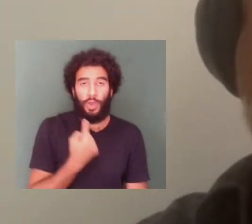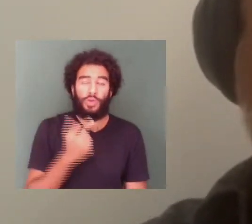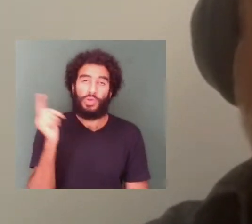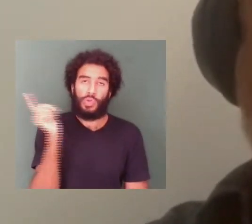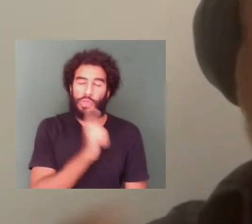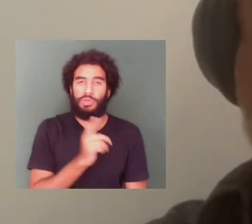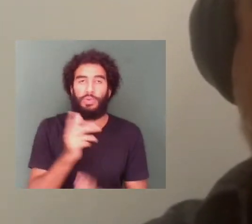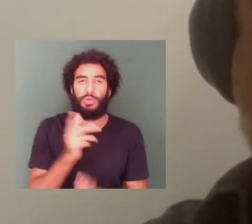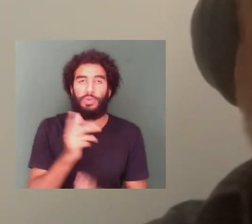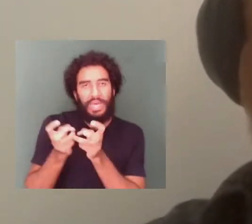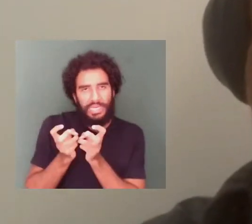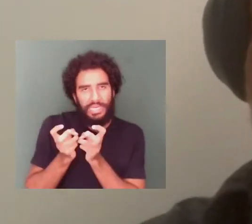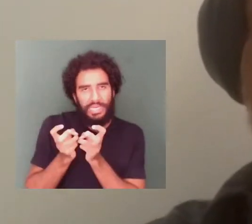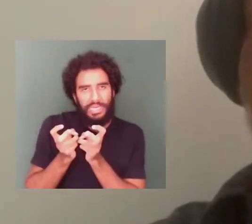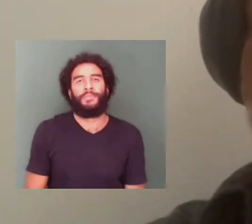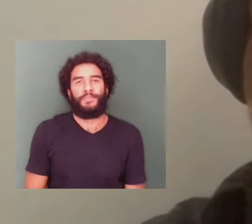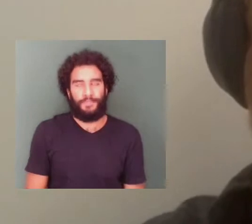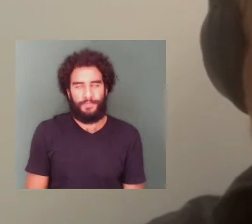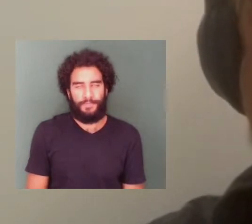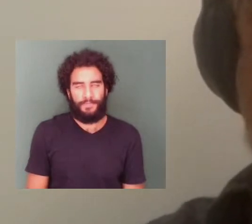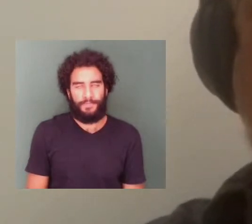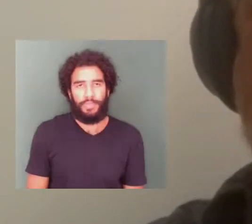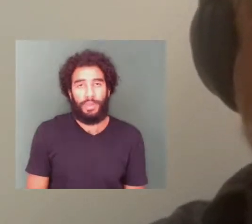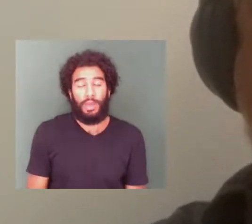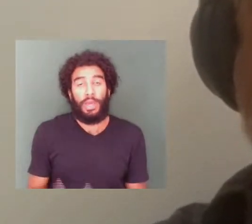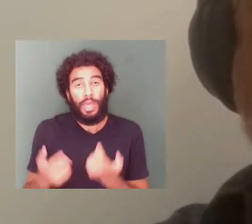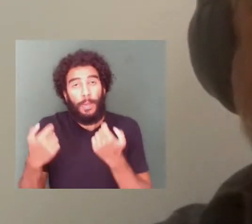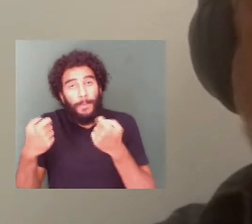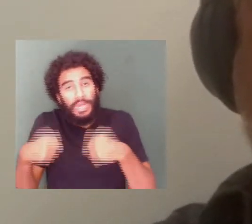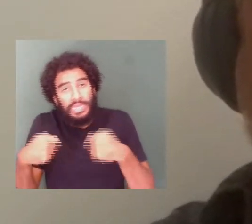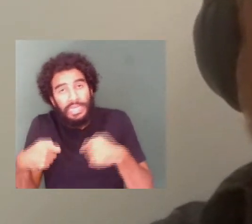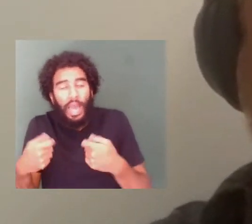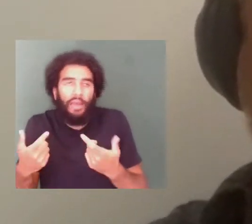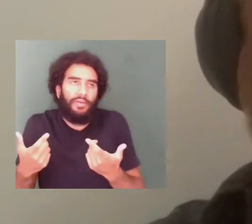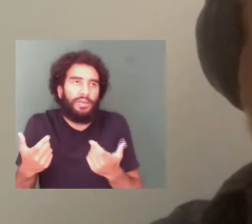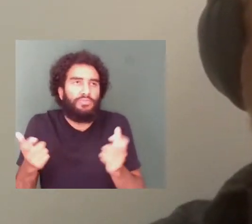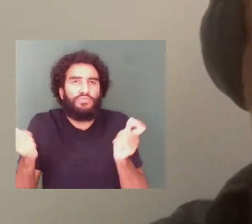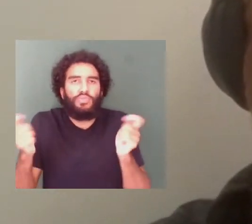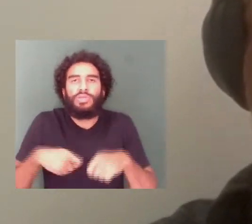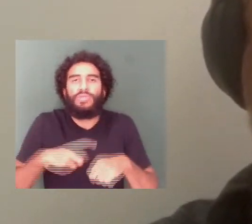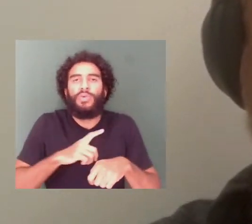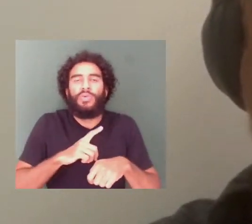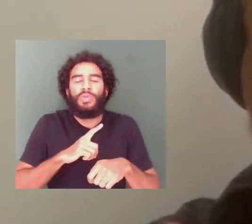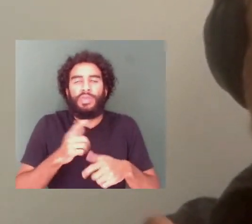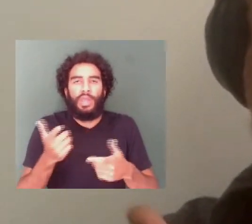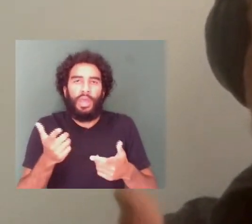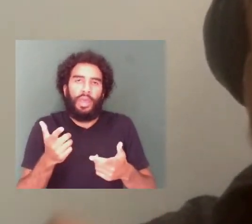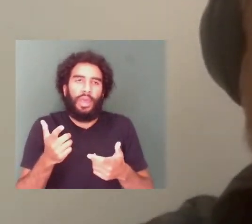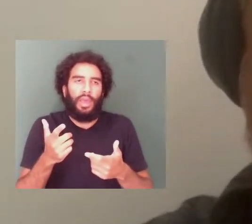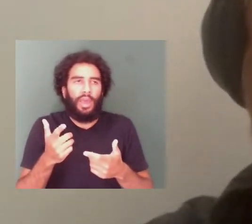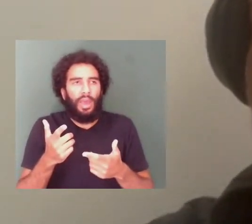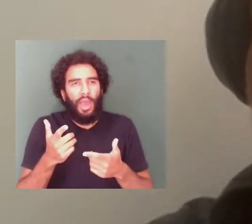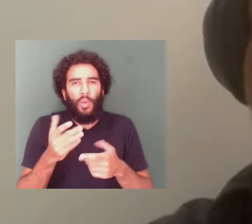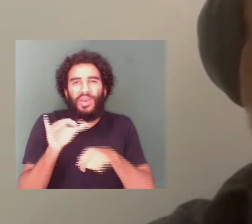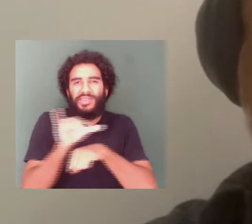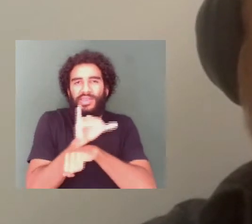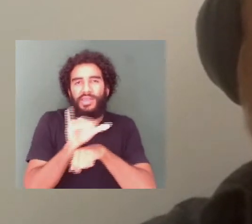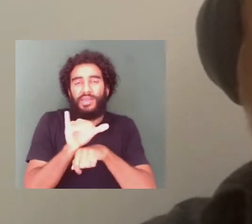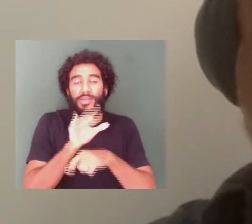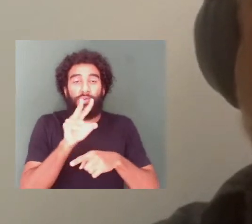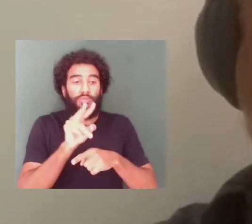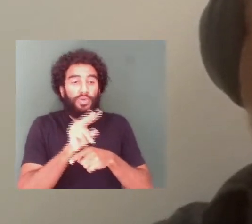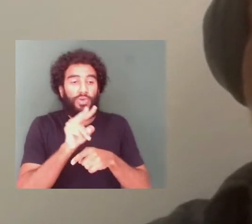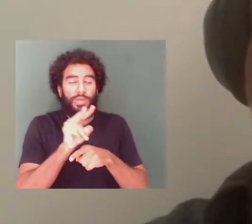we were able to identify the need for an instrument that would defend